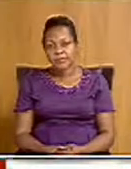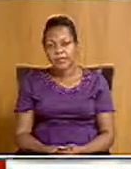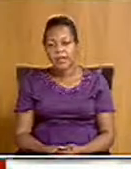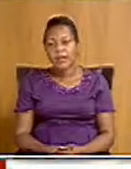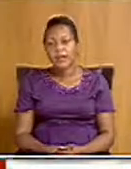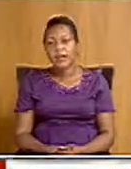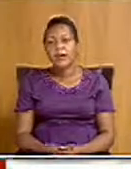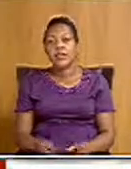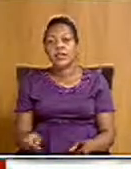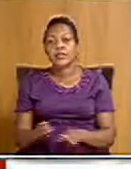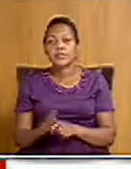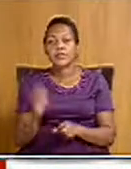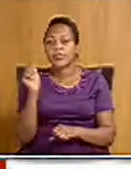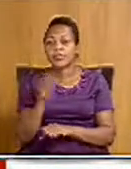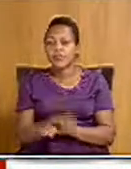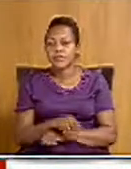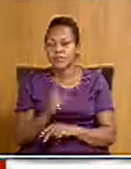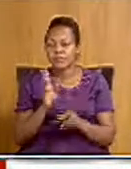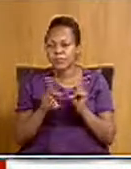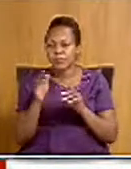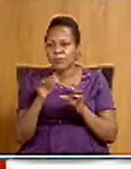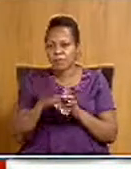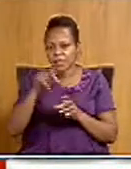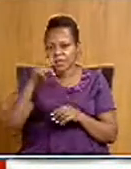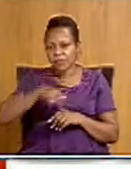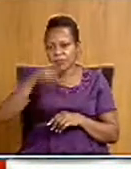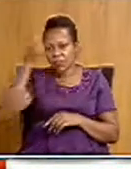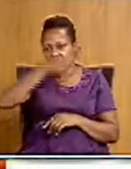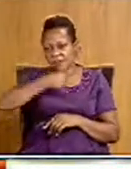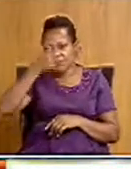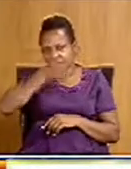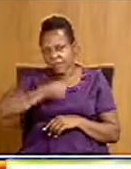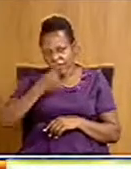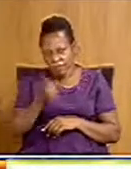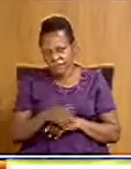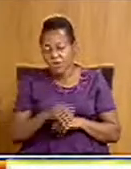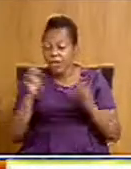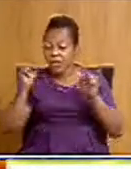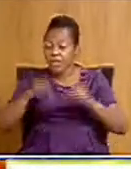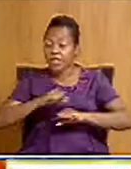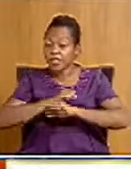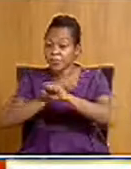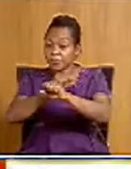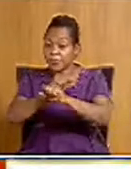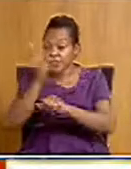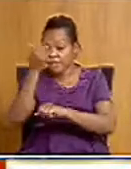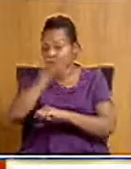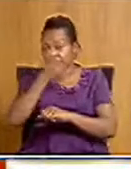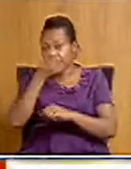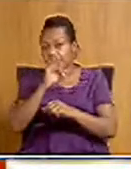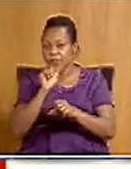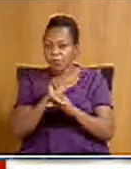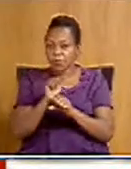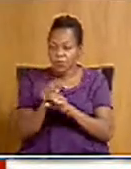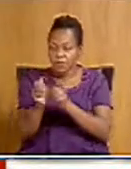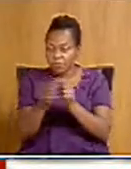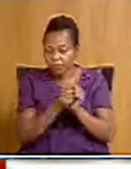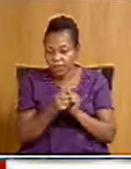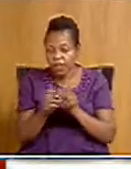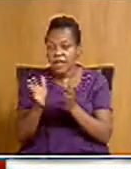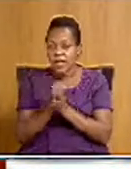We defeated the racist whites in Southern Africa. We can defend Africa if we act together and act